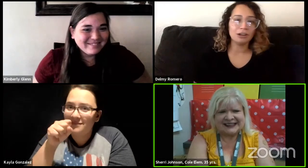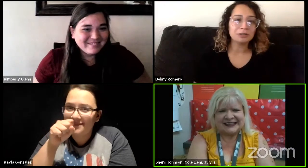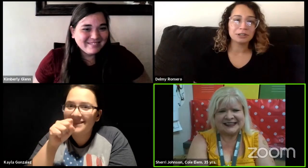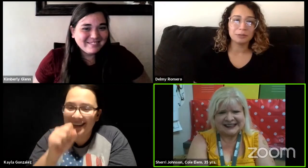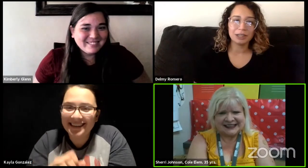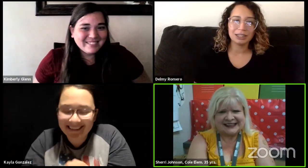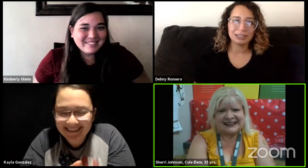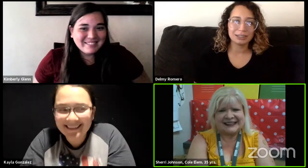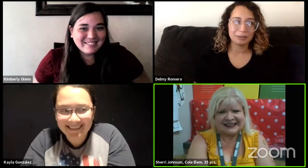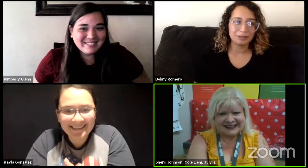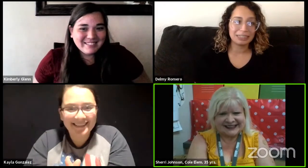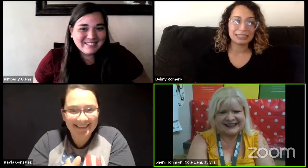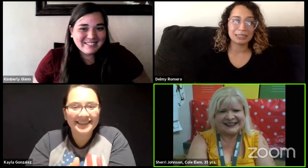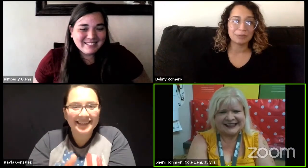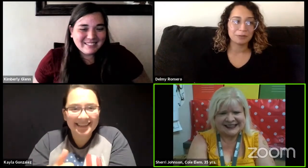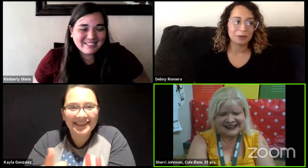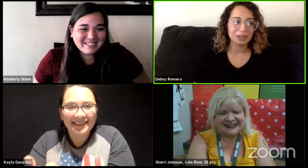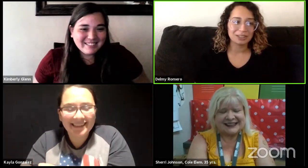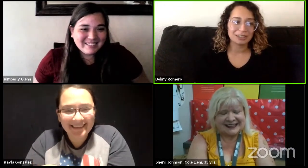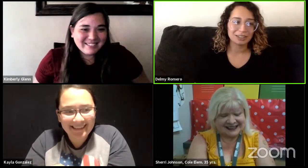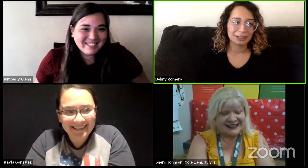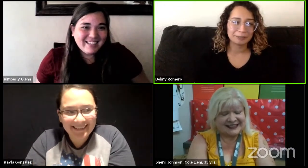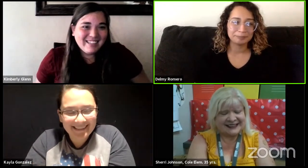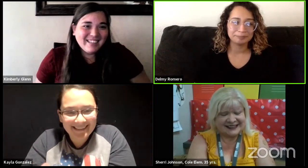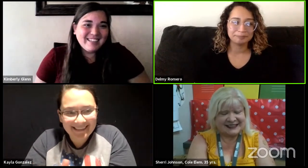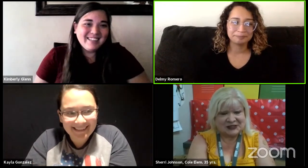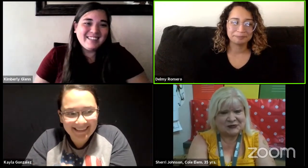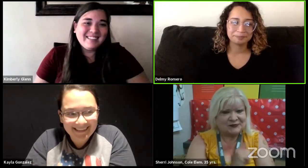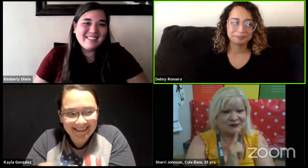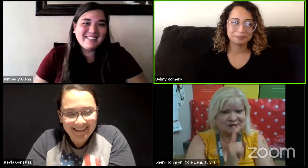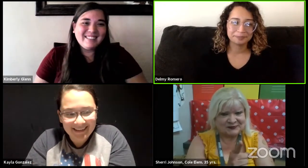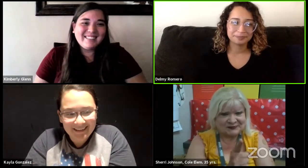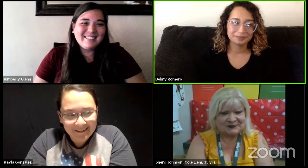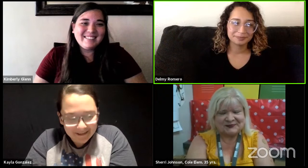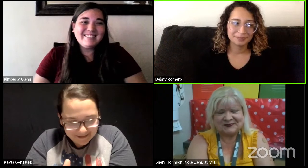You didn't know it was going to be this deep of questions, huh?